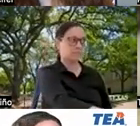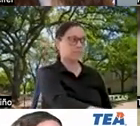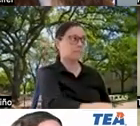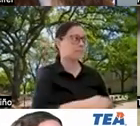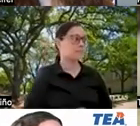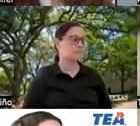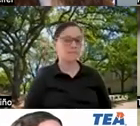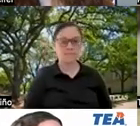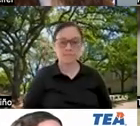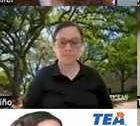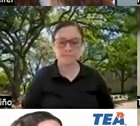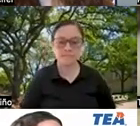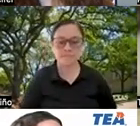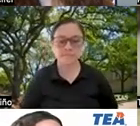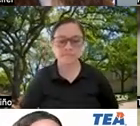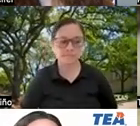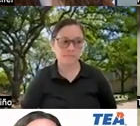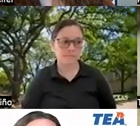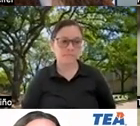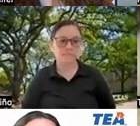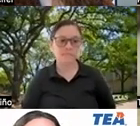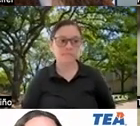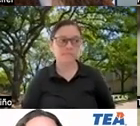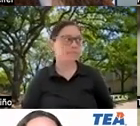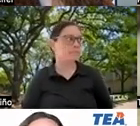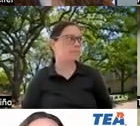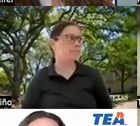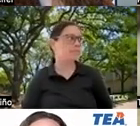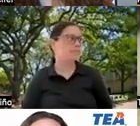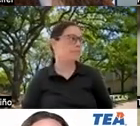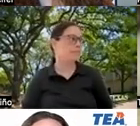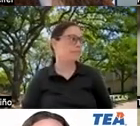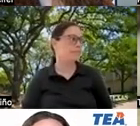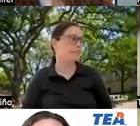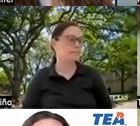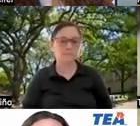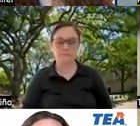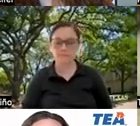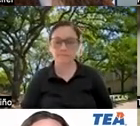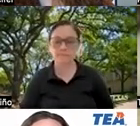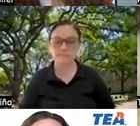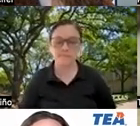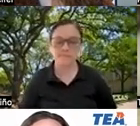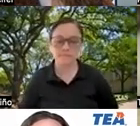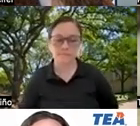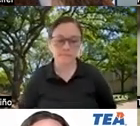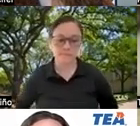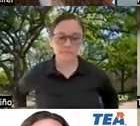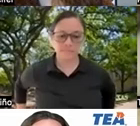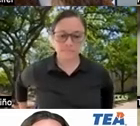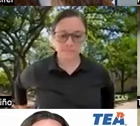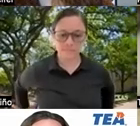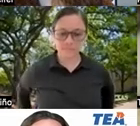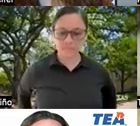Plan. And so as you heard Reagan already mentioned, this is a deliverable of the PDG B2Five Renewal